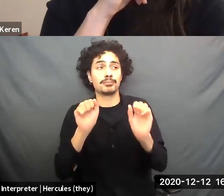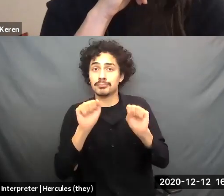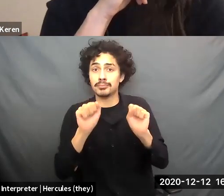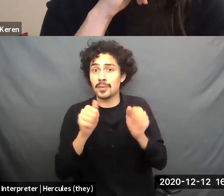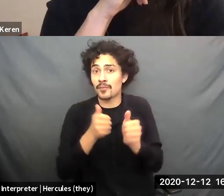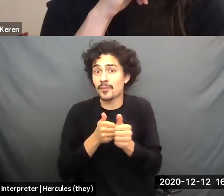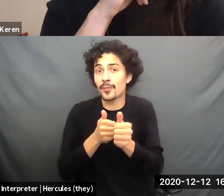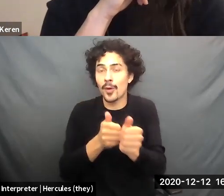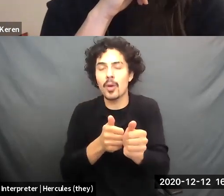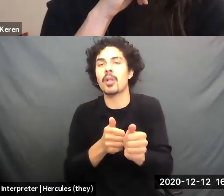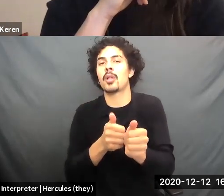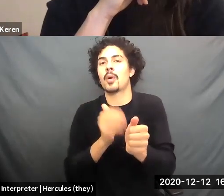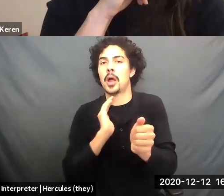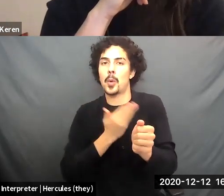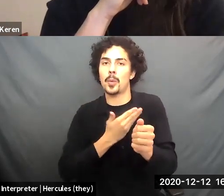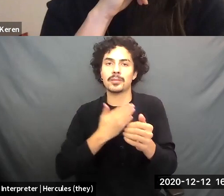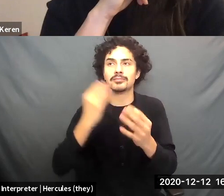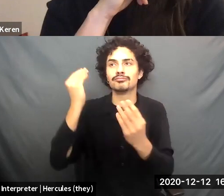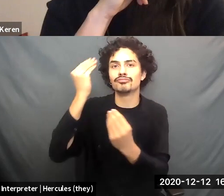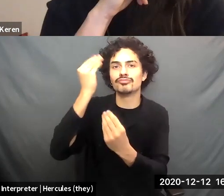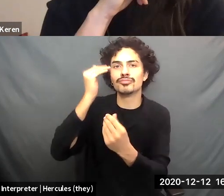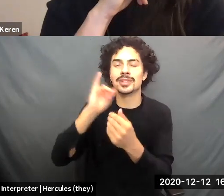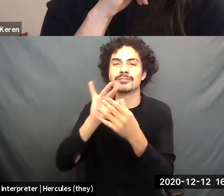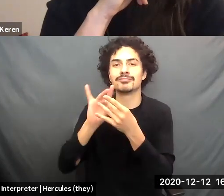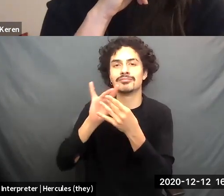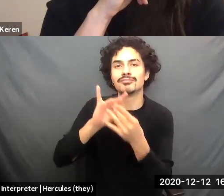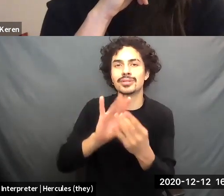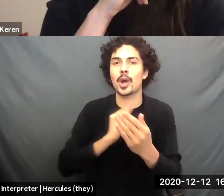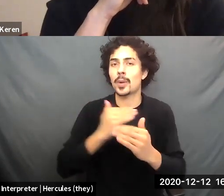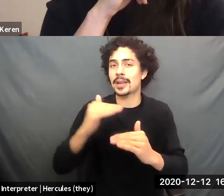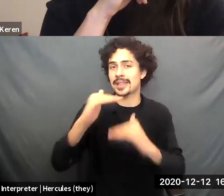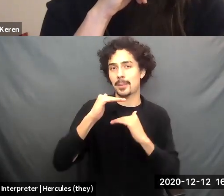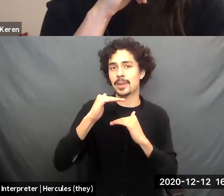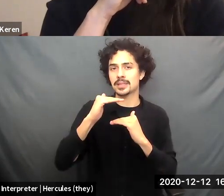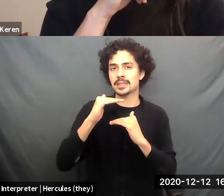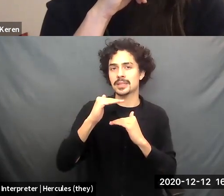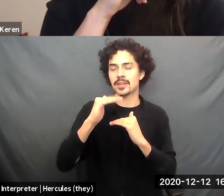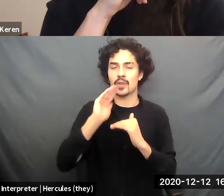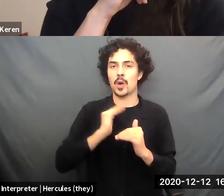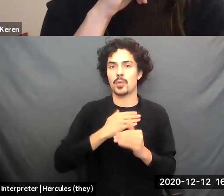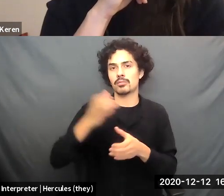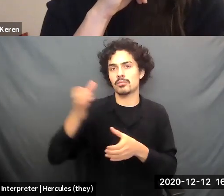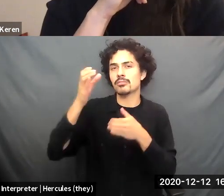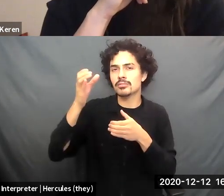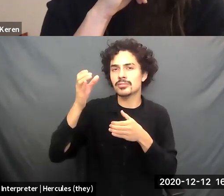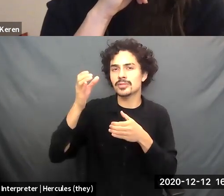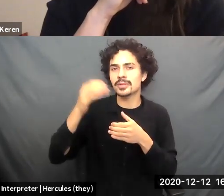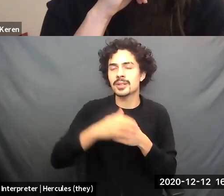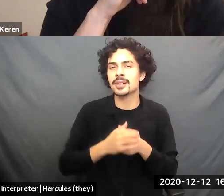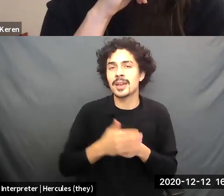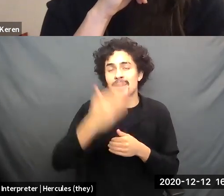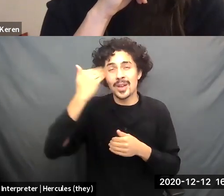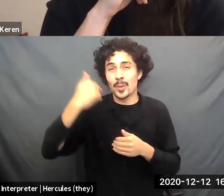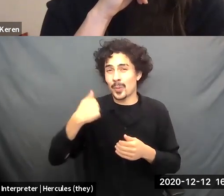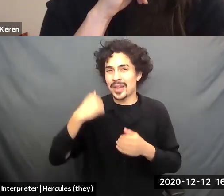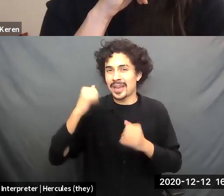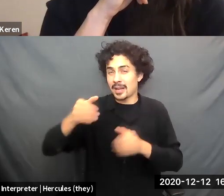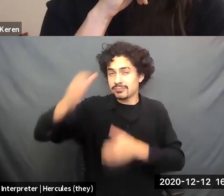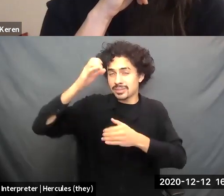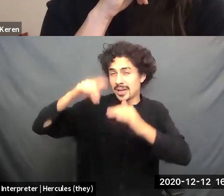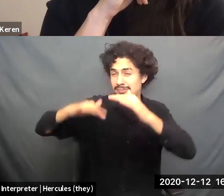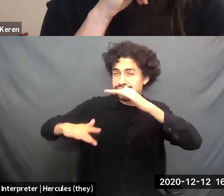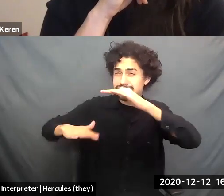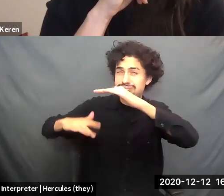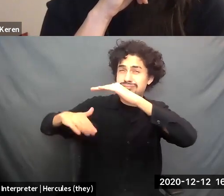kind of logic that speaks to also the limits of our knowledge about things that are not our own embodied or lived experiences or even